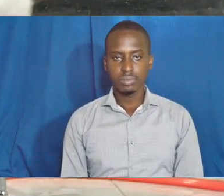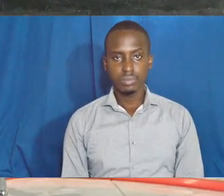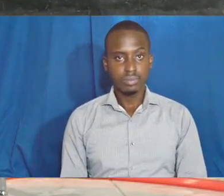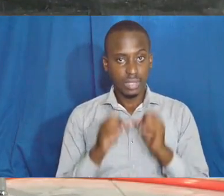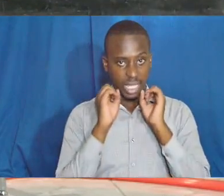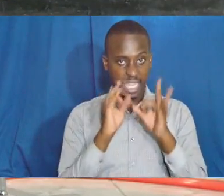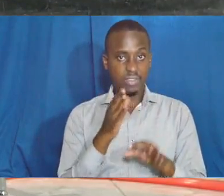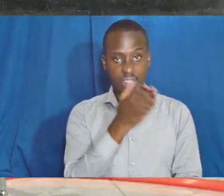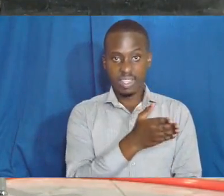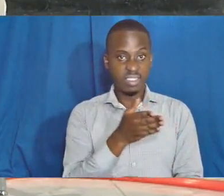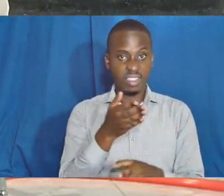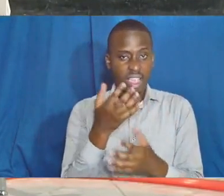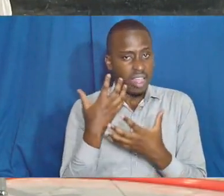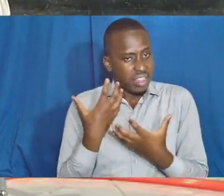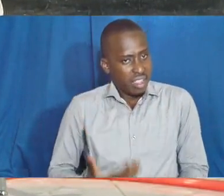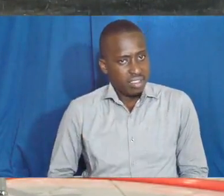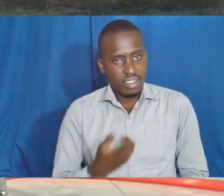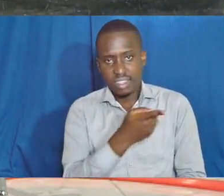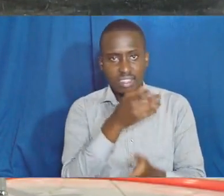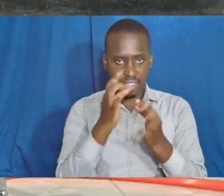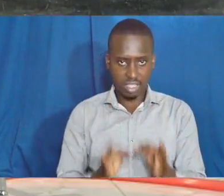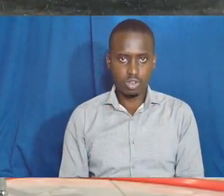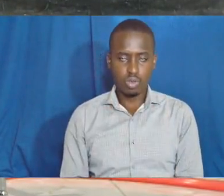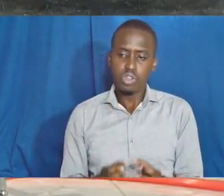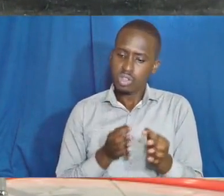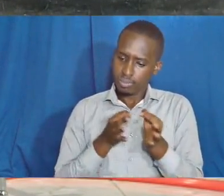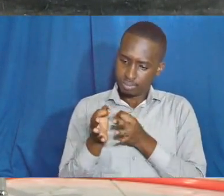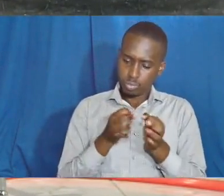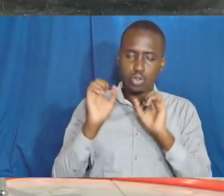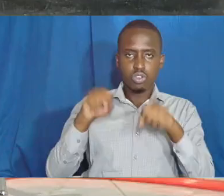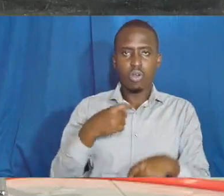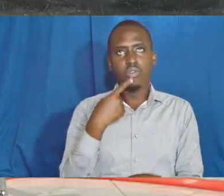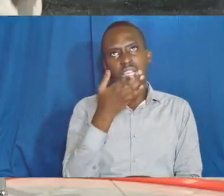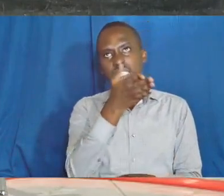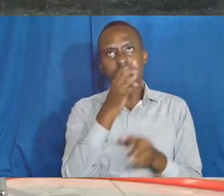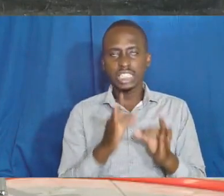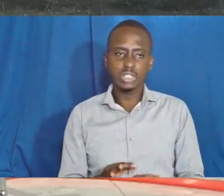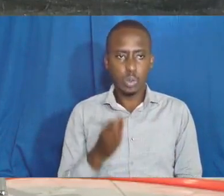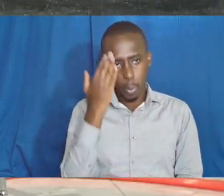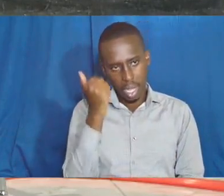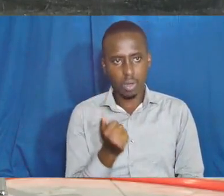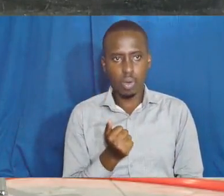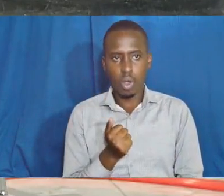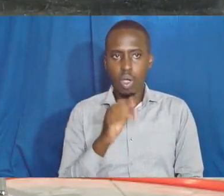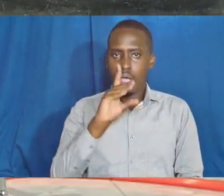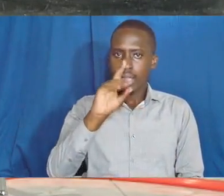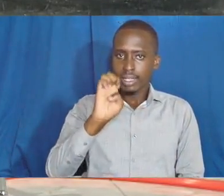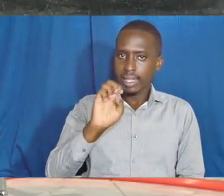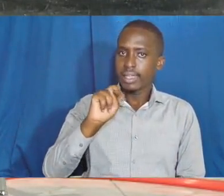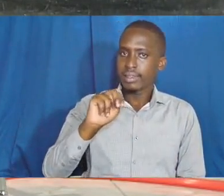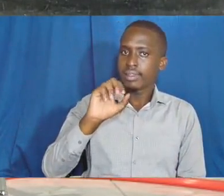If the density of the substances is determined, then you can easily tell, because densities,